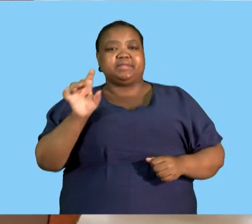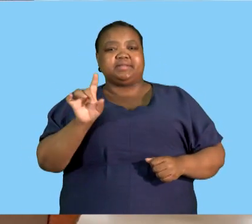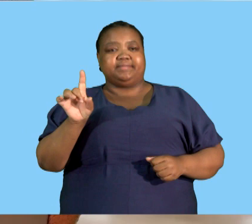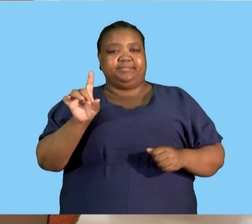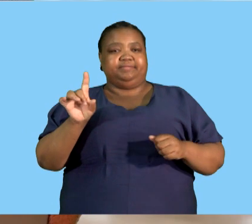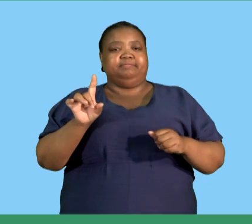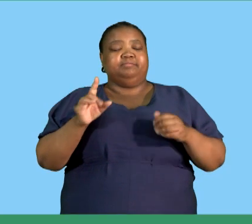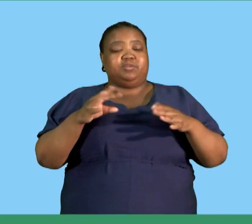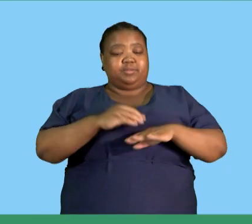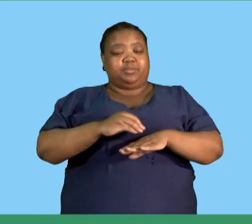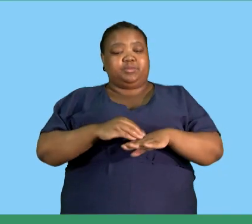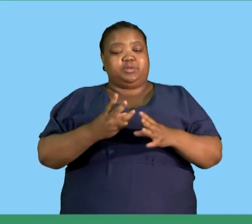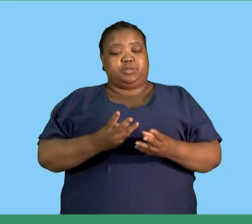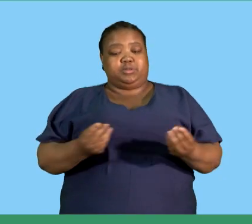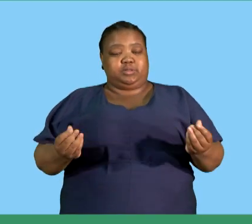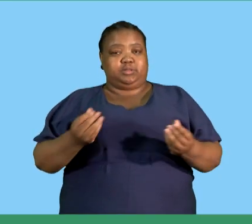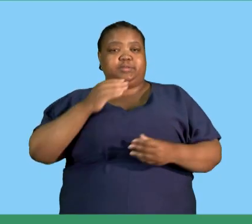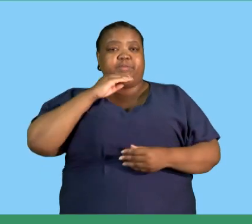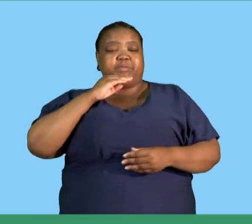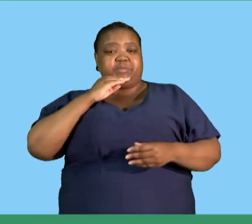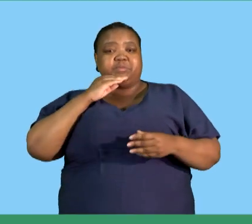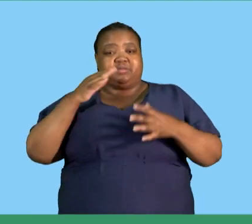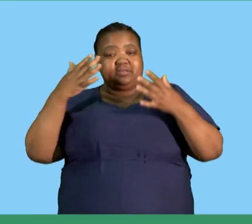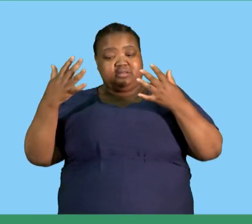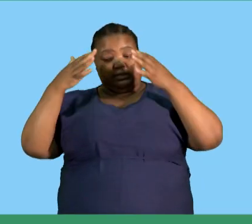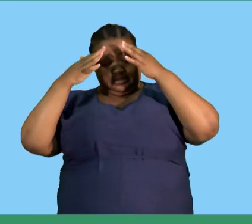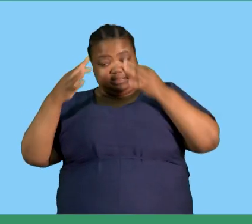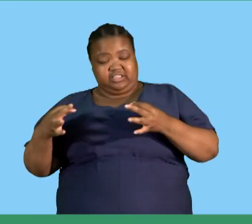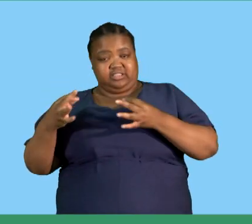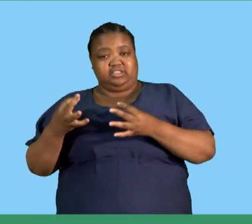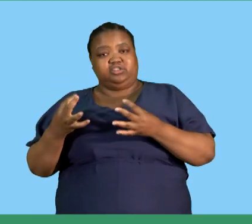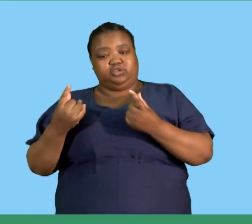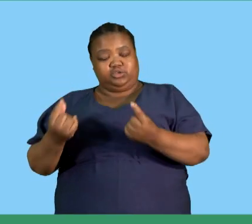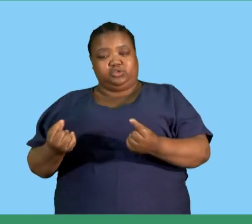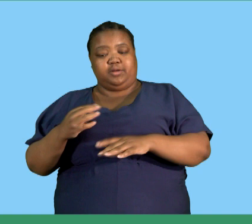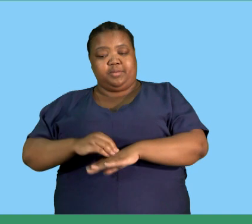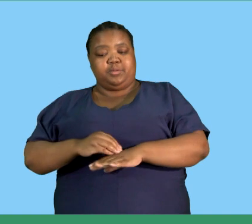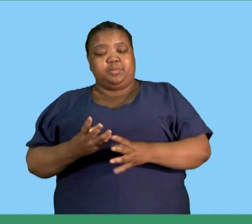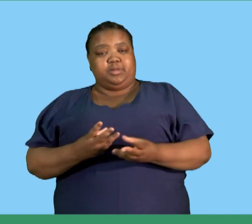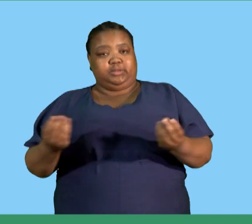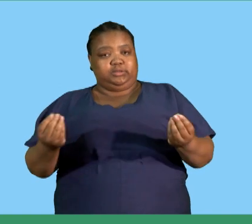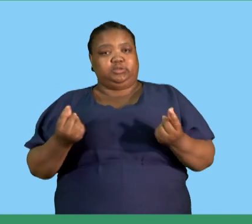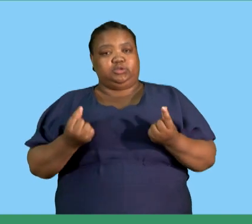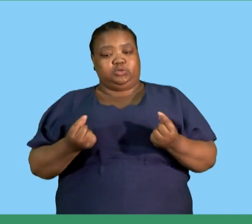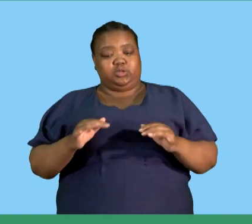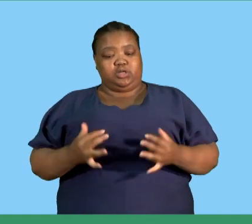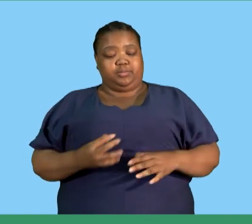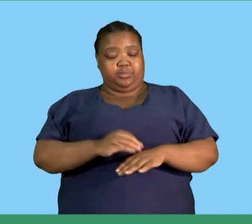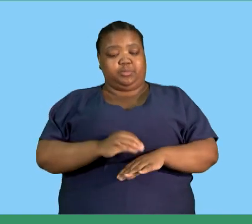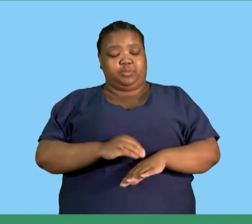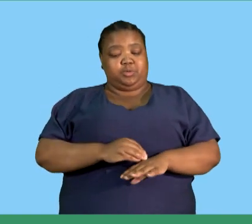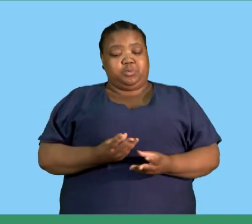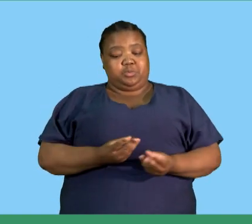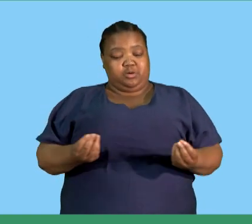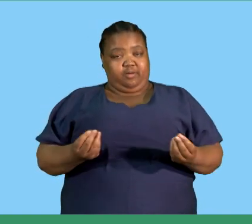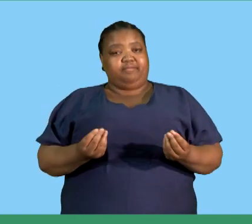It's the meaning of decision-making, problem-solving. Then we're going to get to the differences of the decision-making and problem-solving. We're